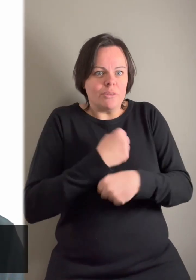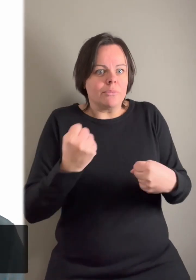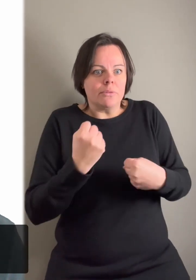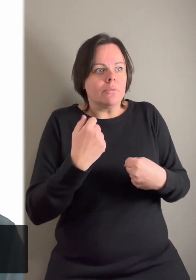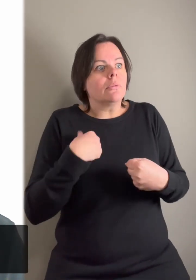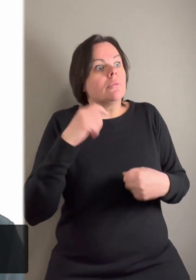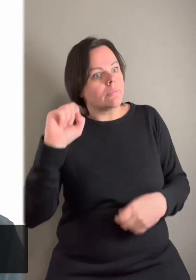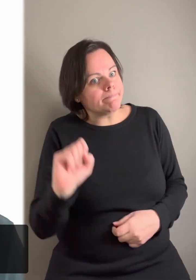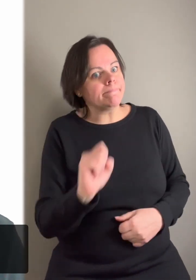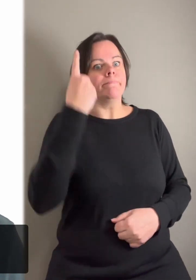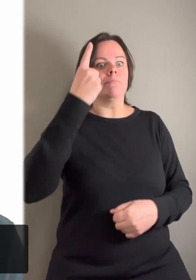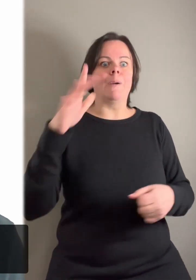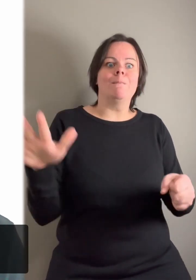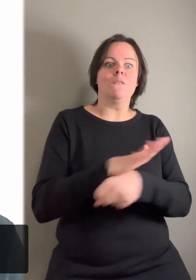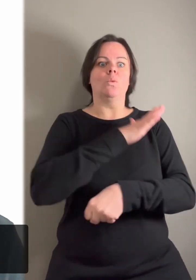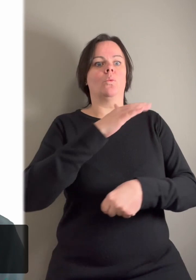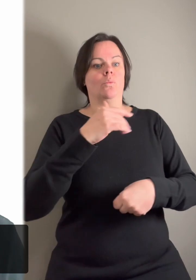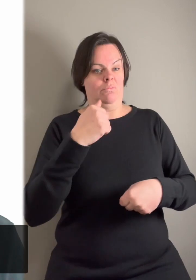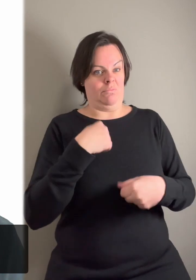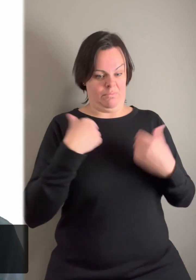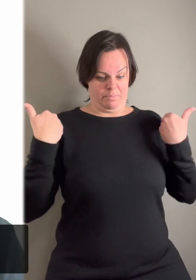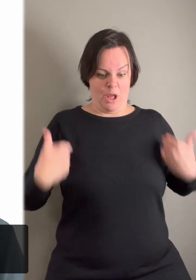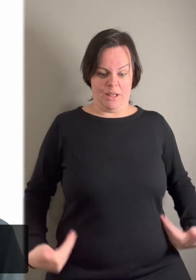and constantly changing bodies.